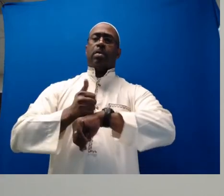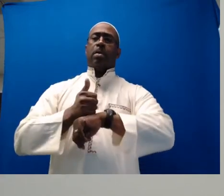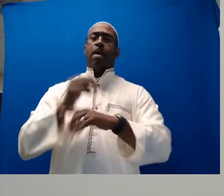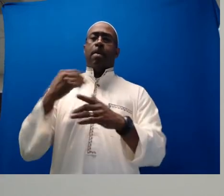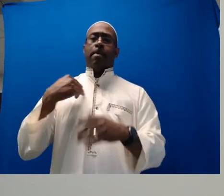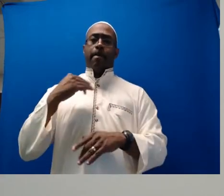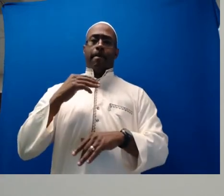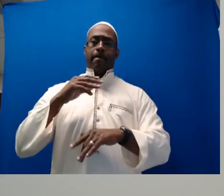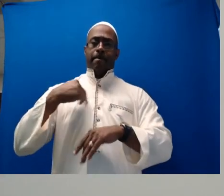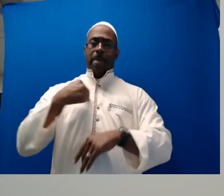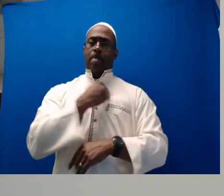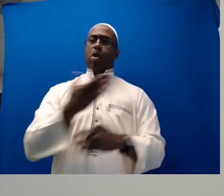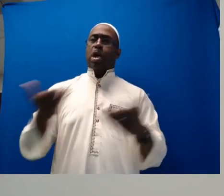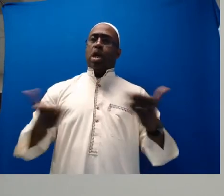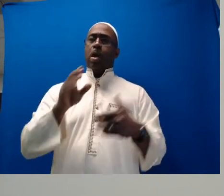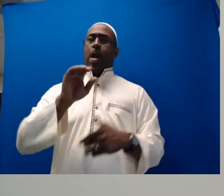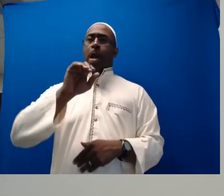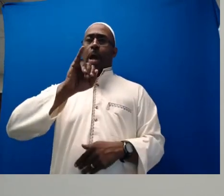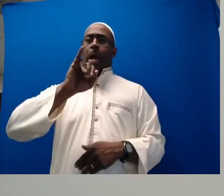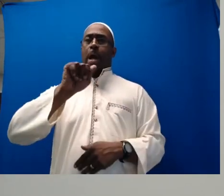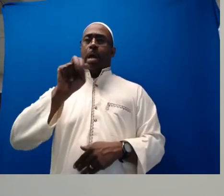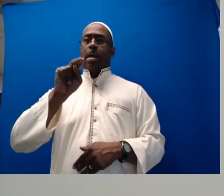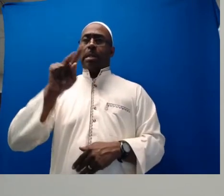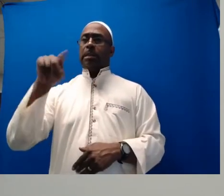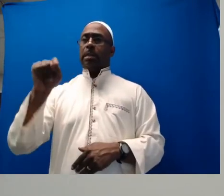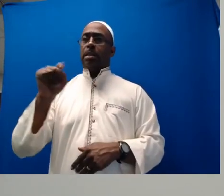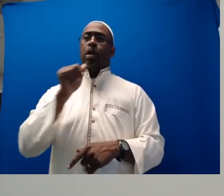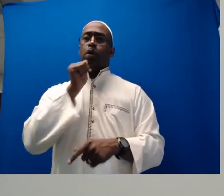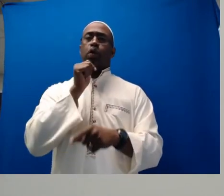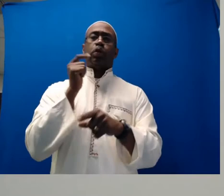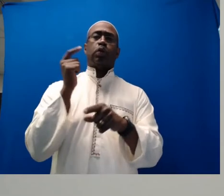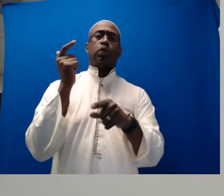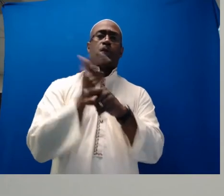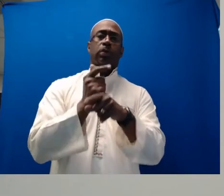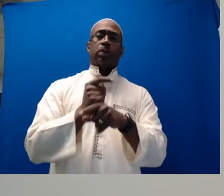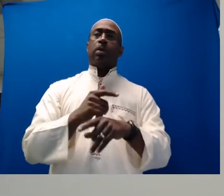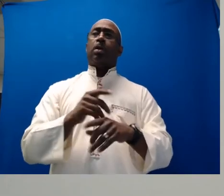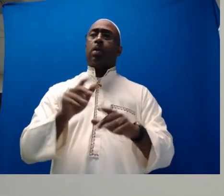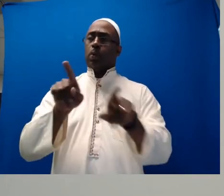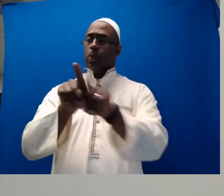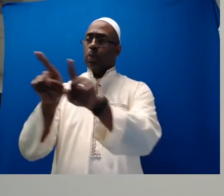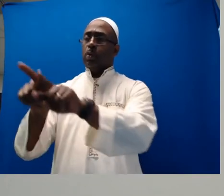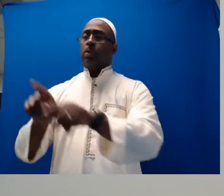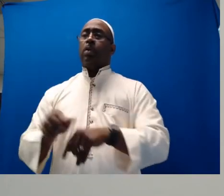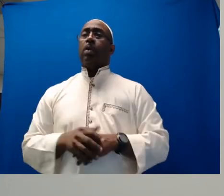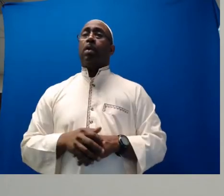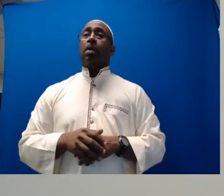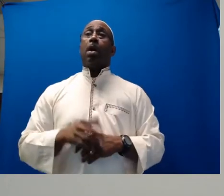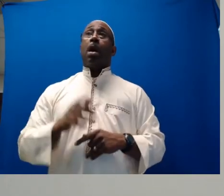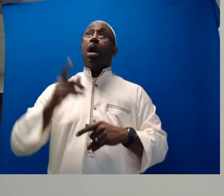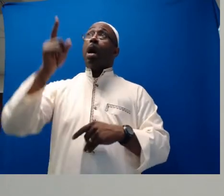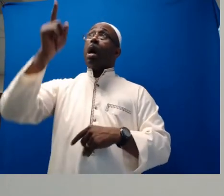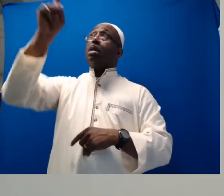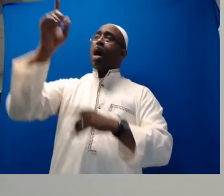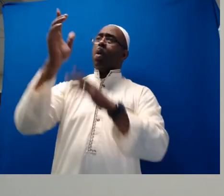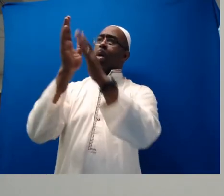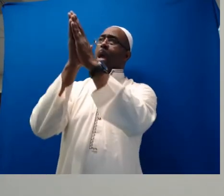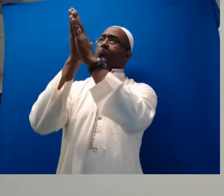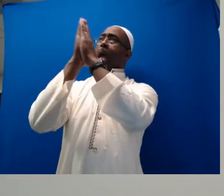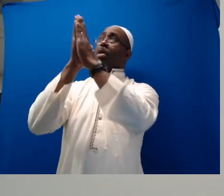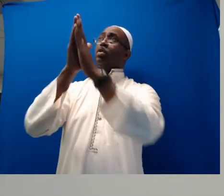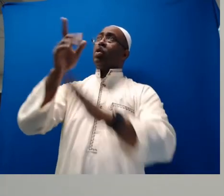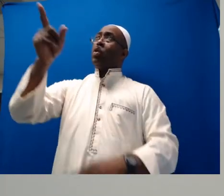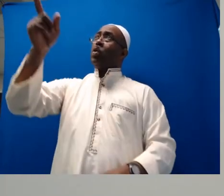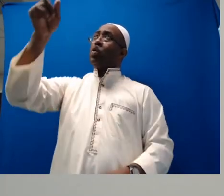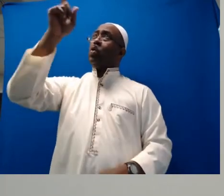IANT, and our sister Kayaya Safiyatu, Ya Rabbil Alameen. Ya Allah, we also ask you, as